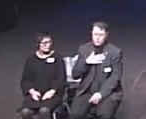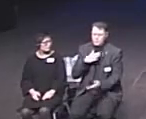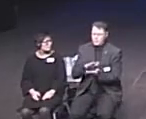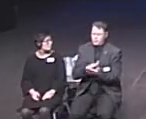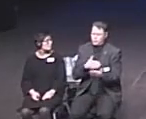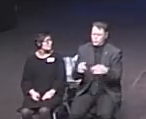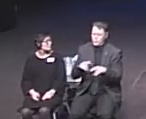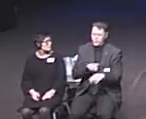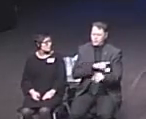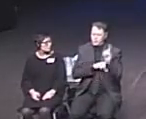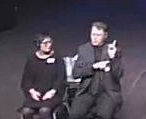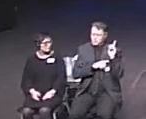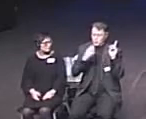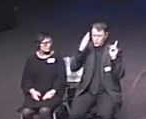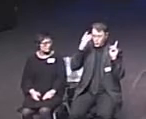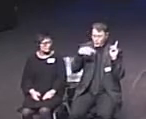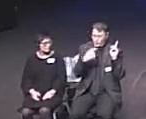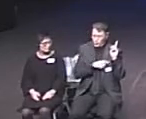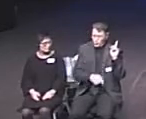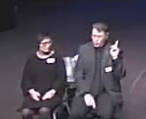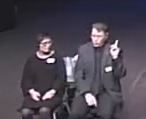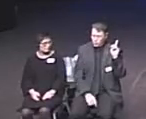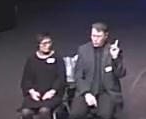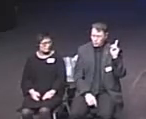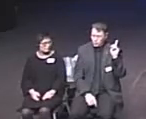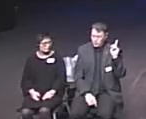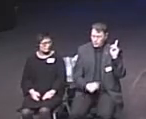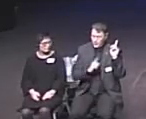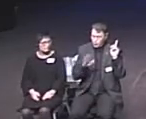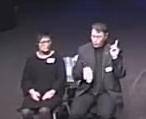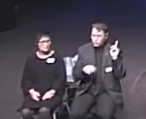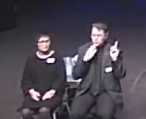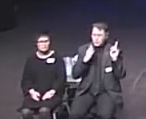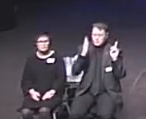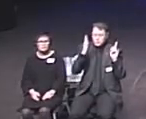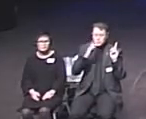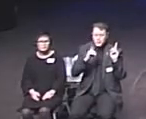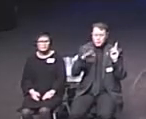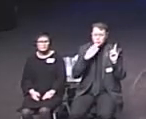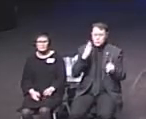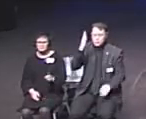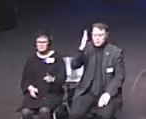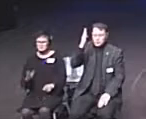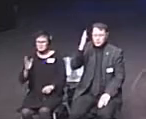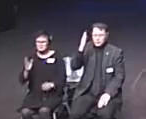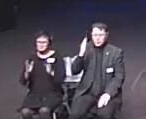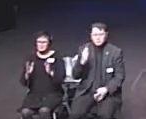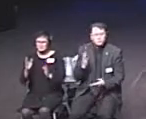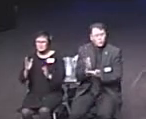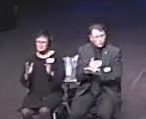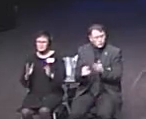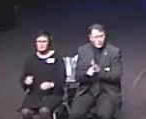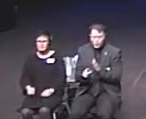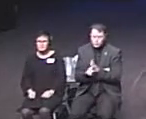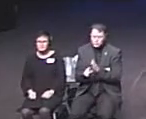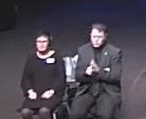we work. Anybody recognize that? Have you been there? Hands up. Some of you has